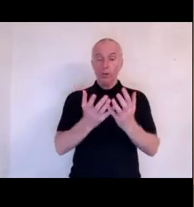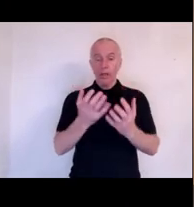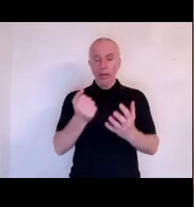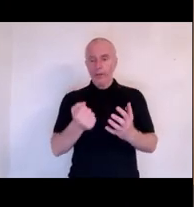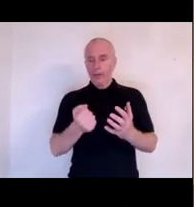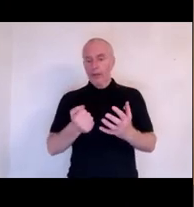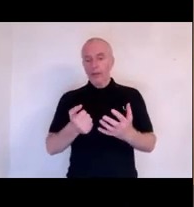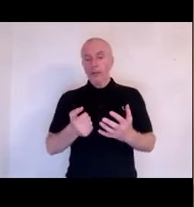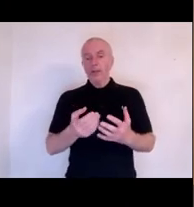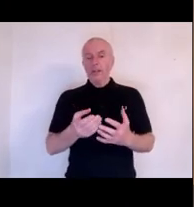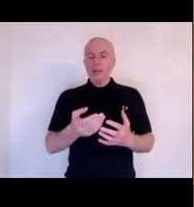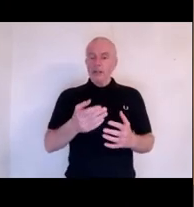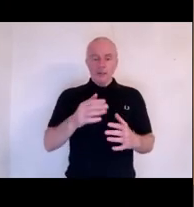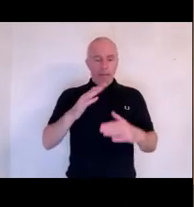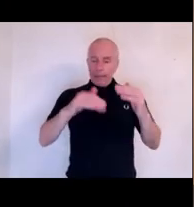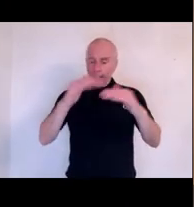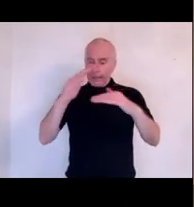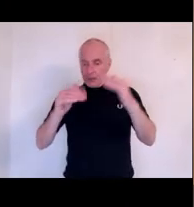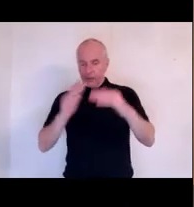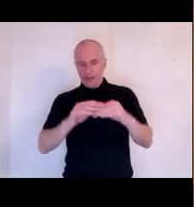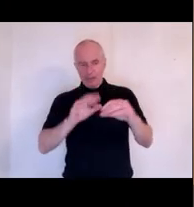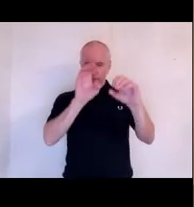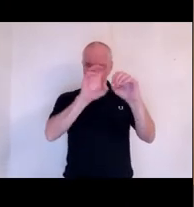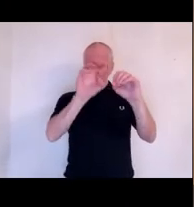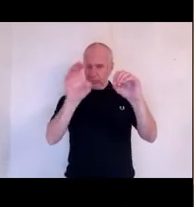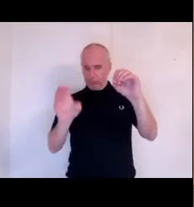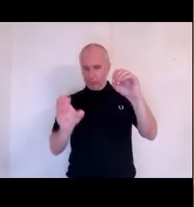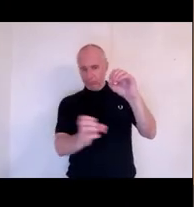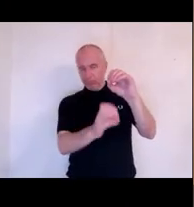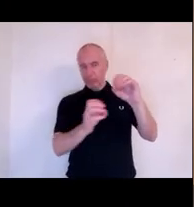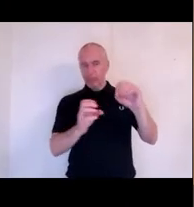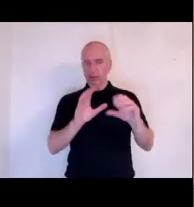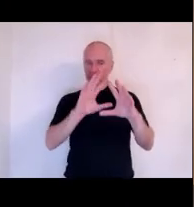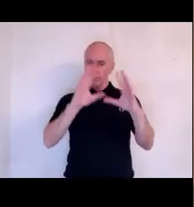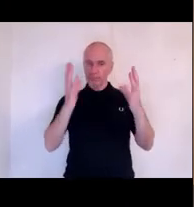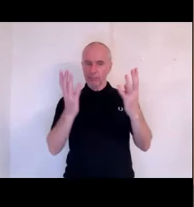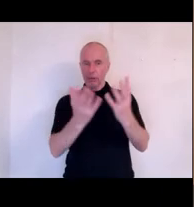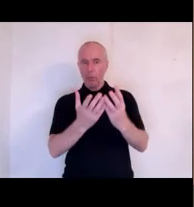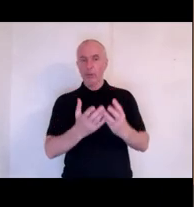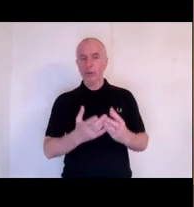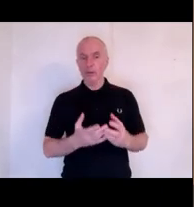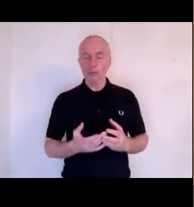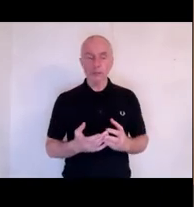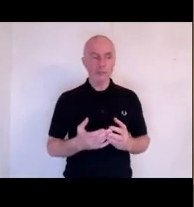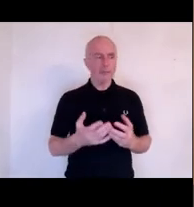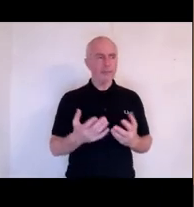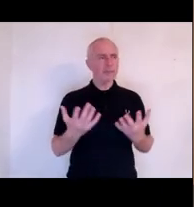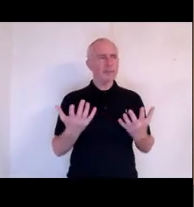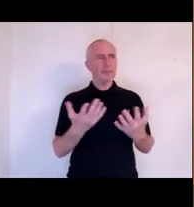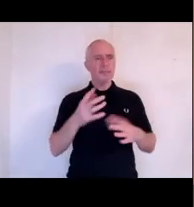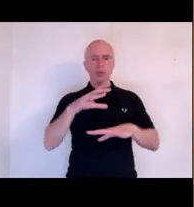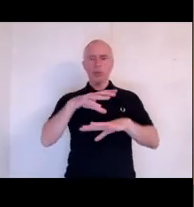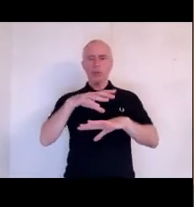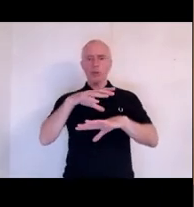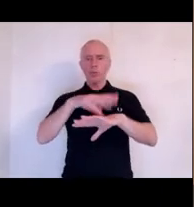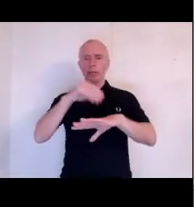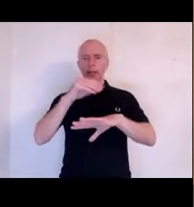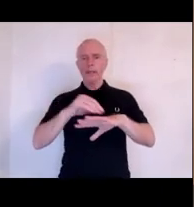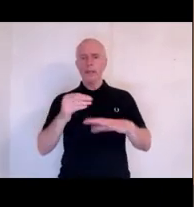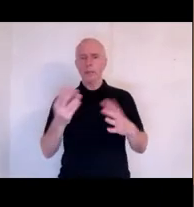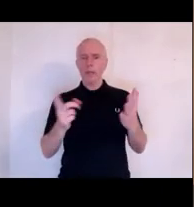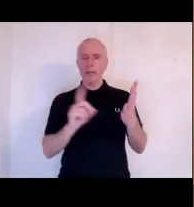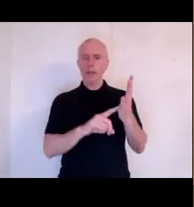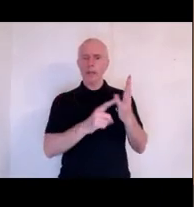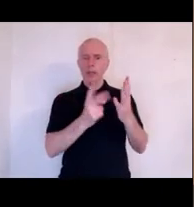there's a facility being built in Sweden, in London, Sweden, called the